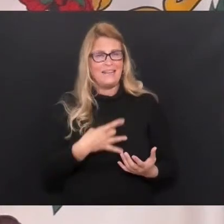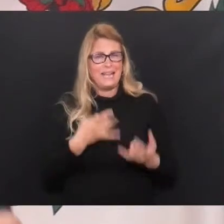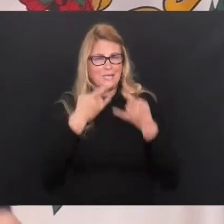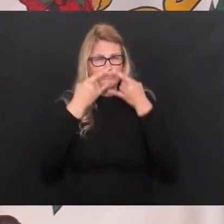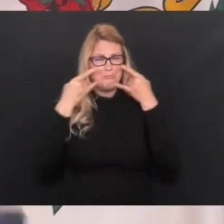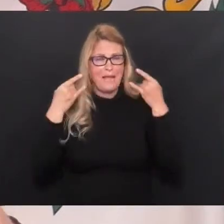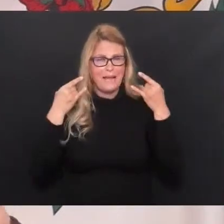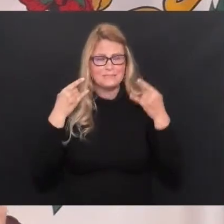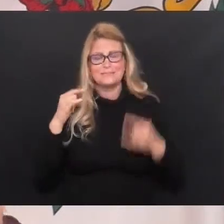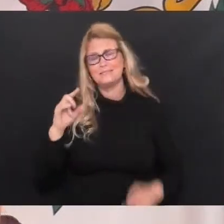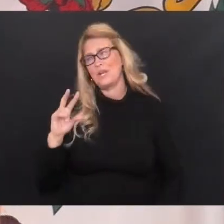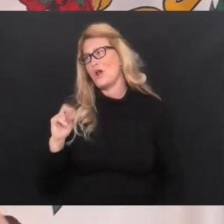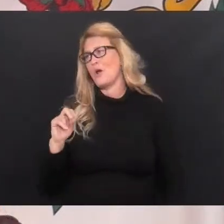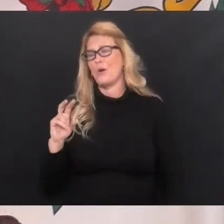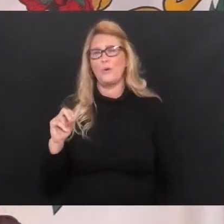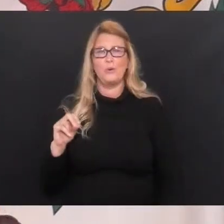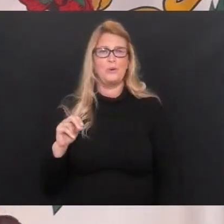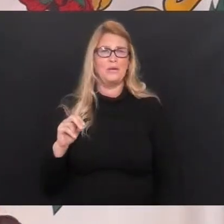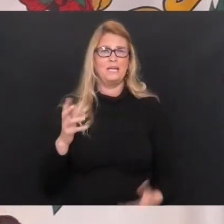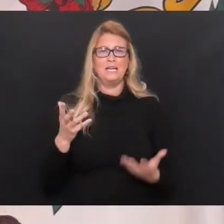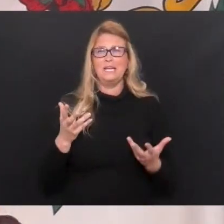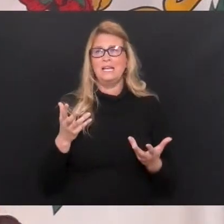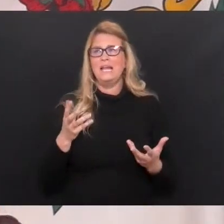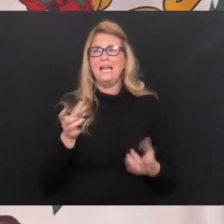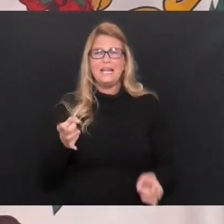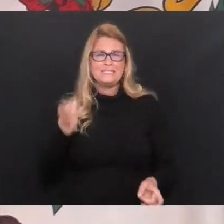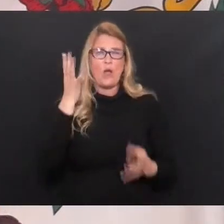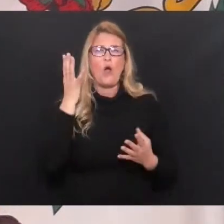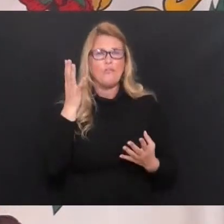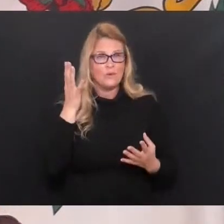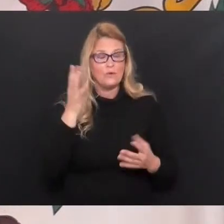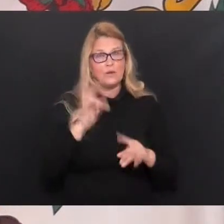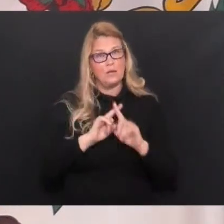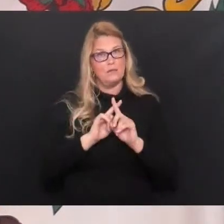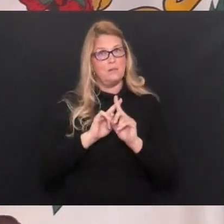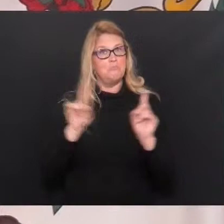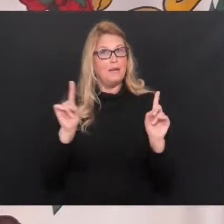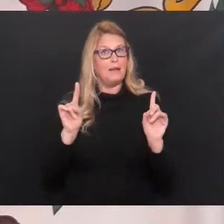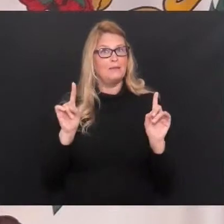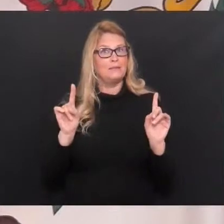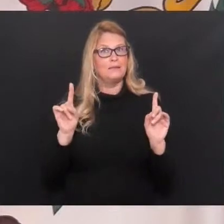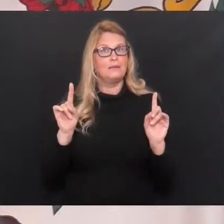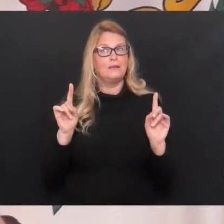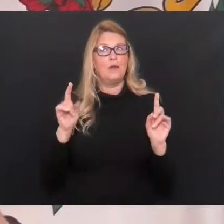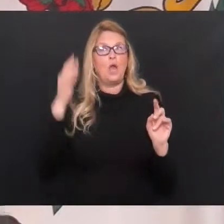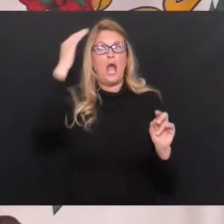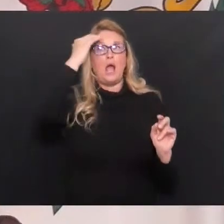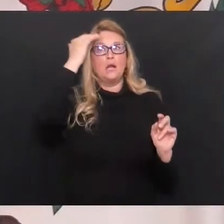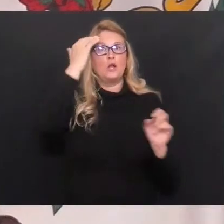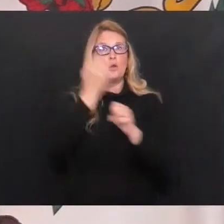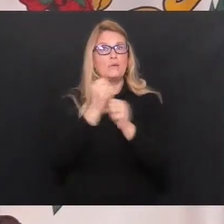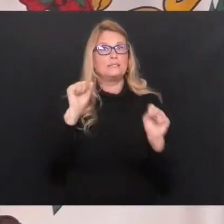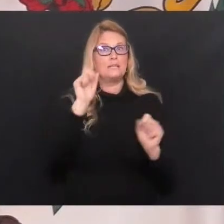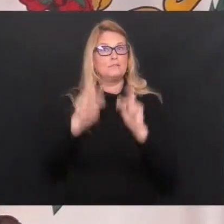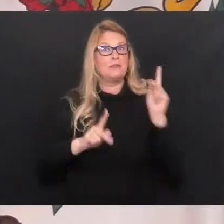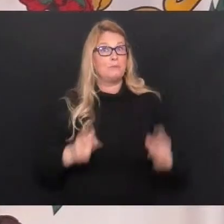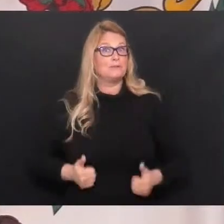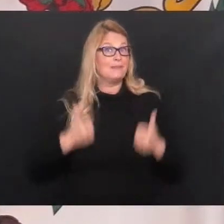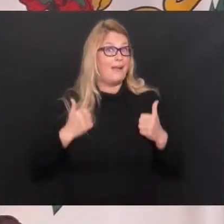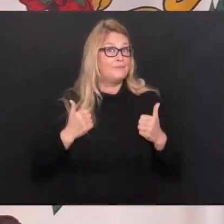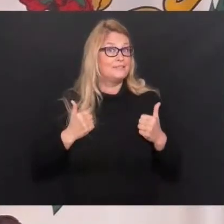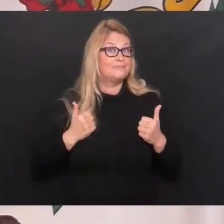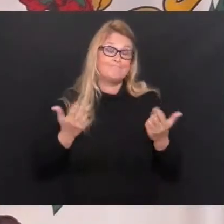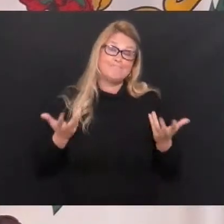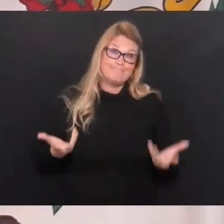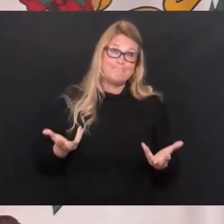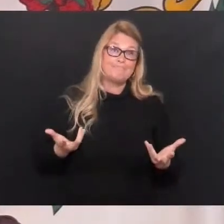The mask is inconvenience, but absolutely we know that it saves lives. So